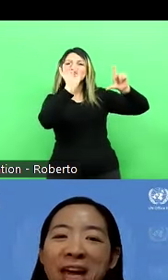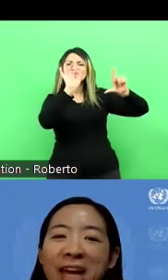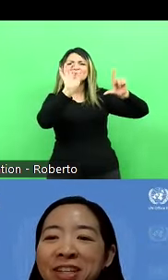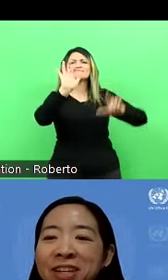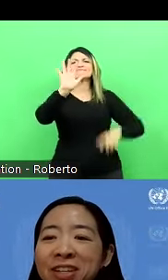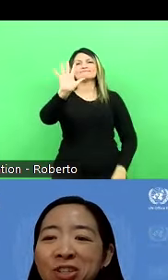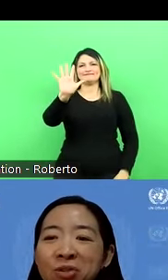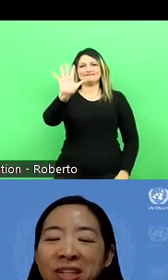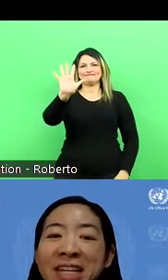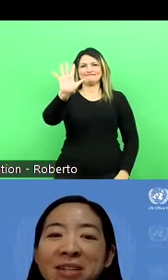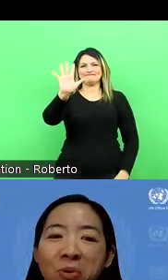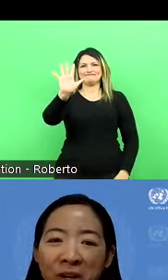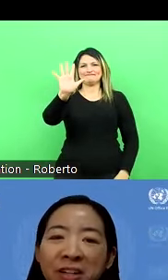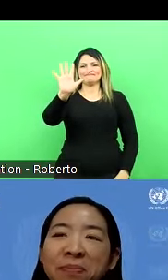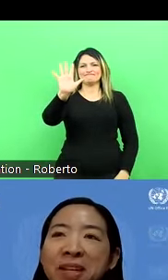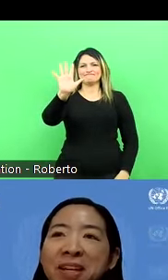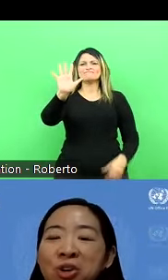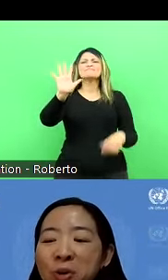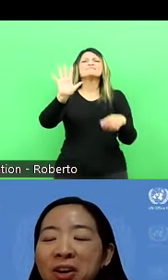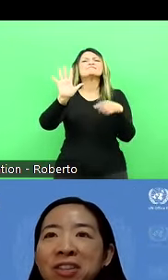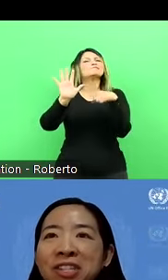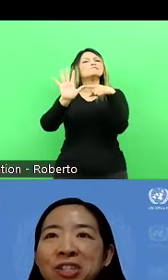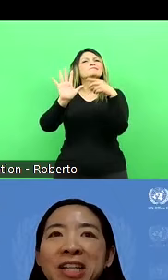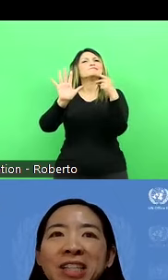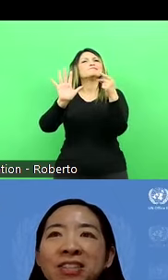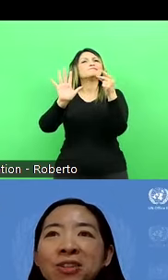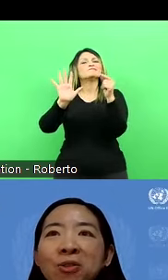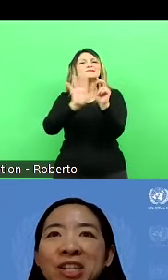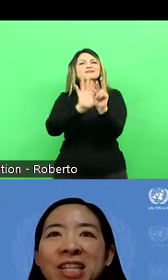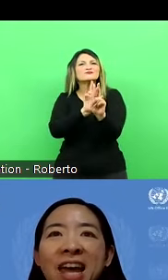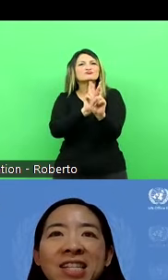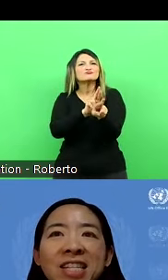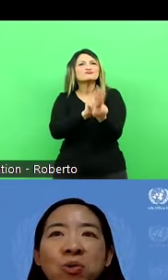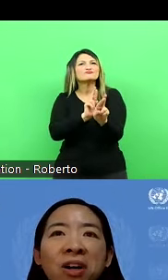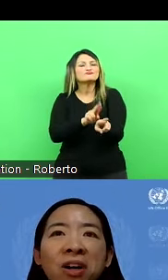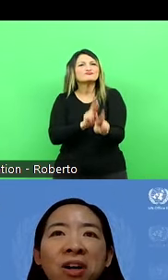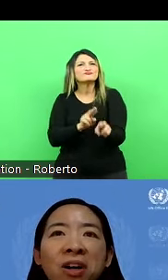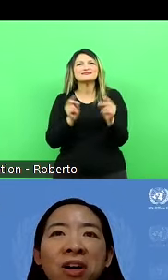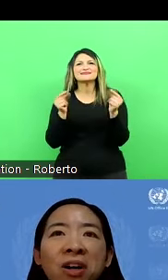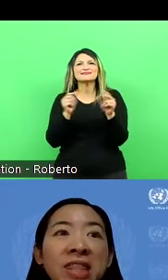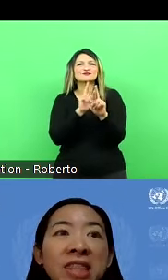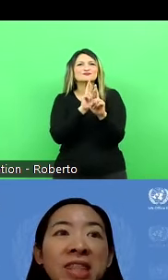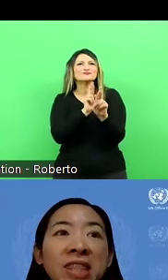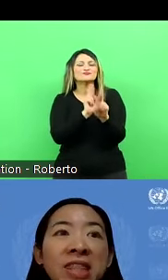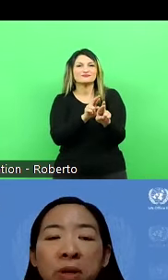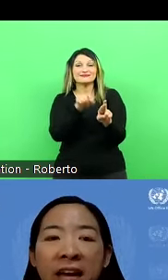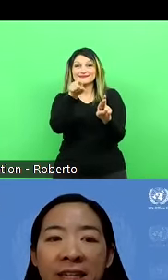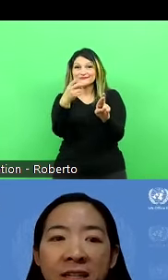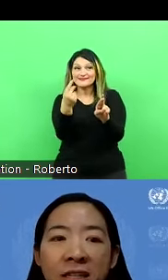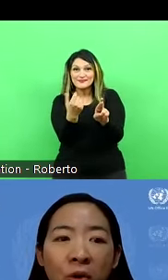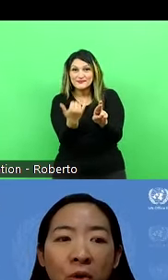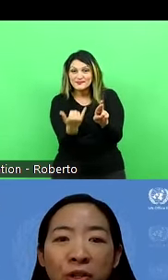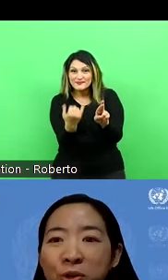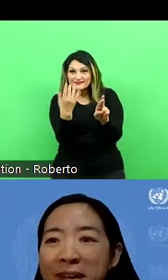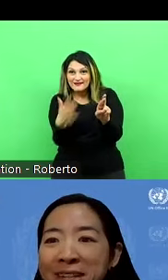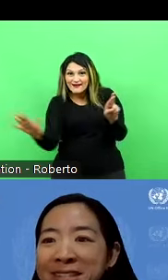because we have the leaderboard showing on the screen. So just scan this QR code. This time,